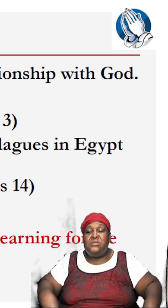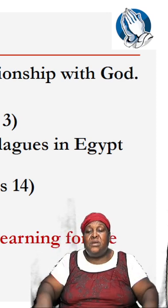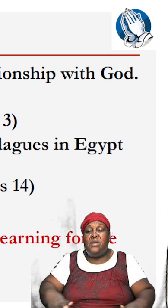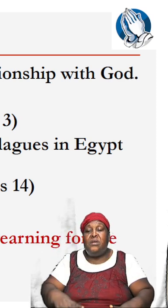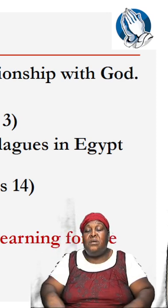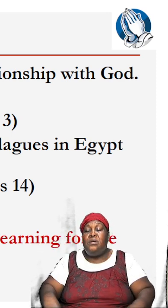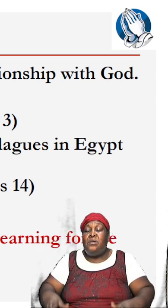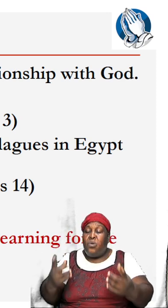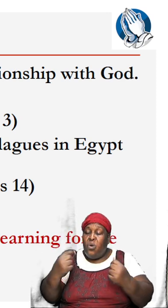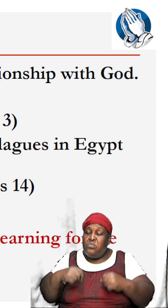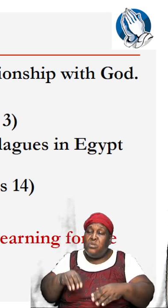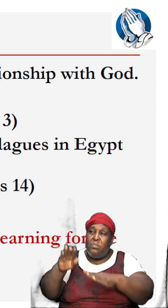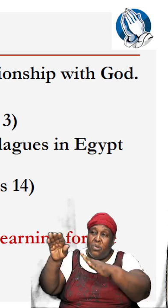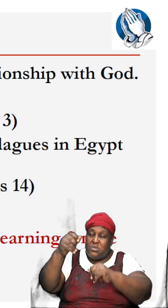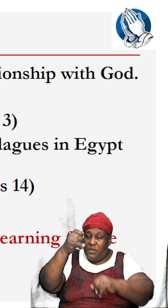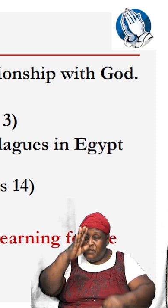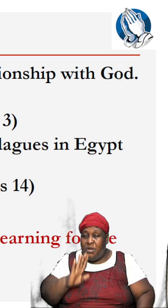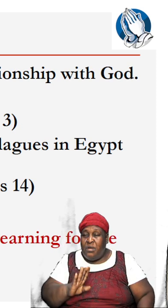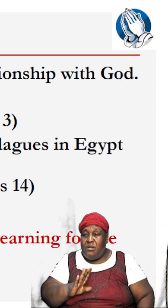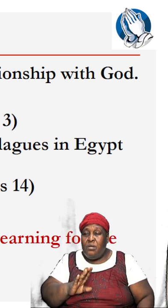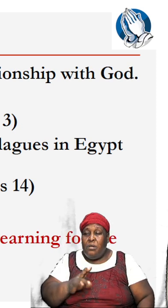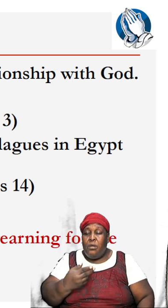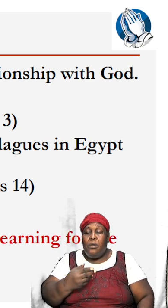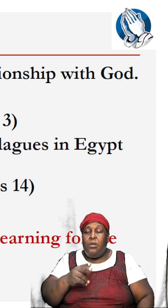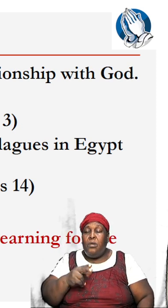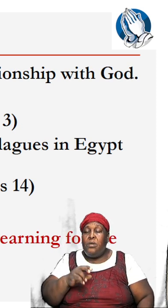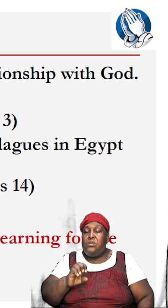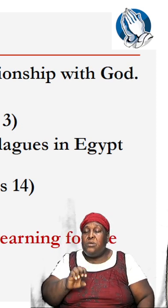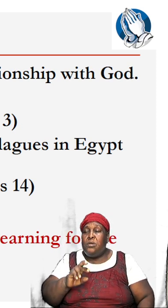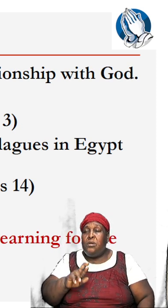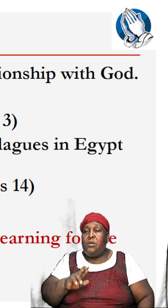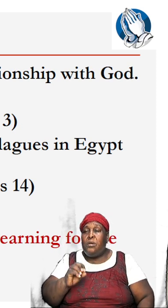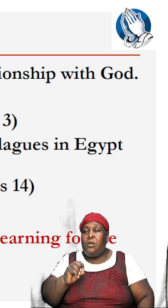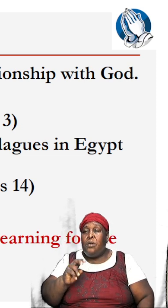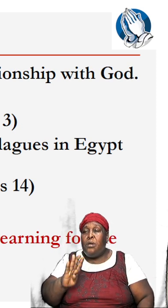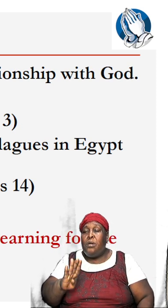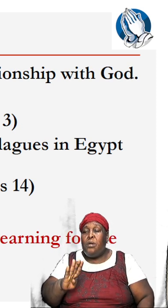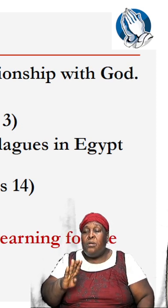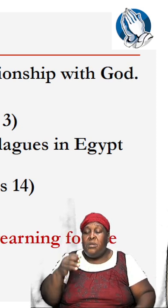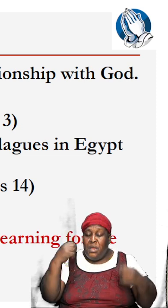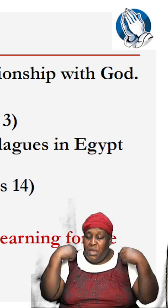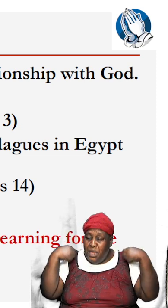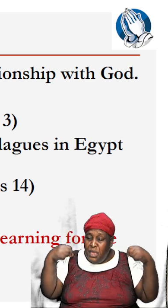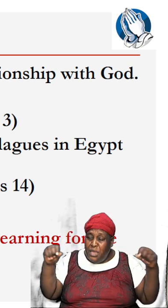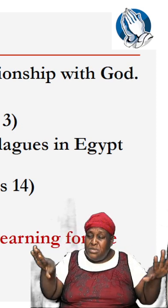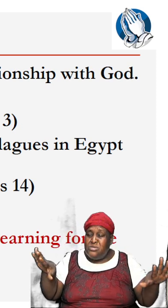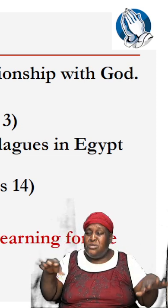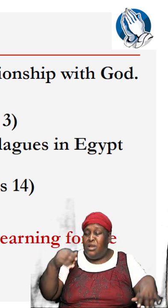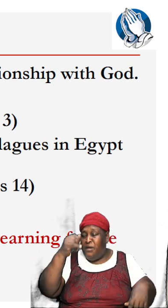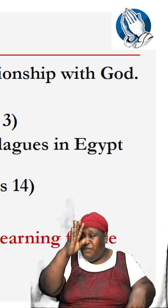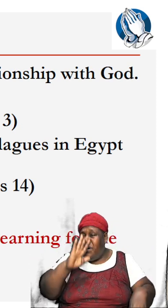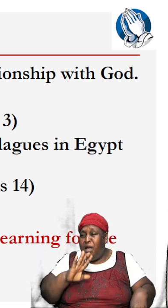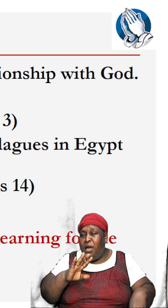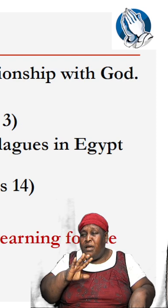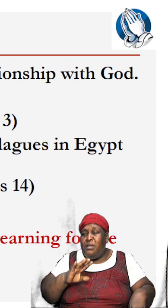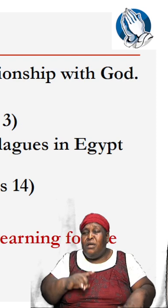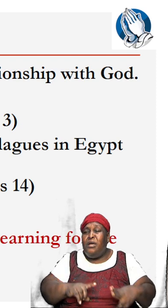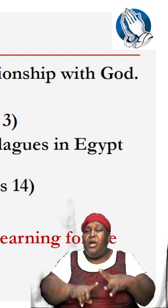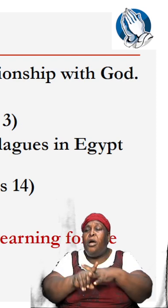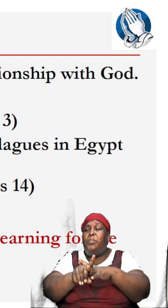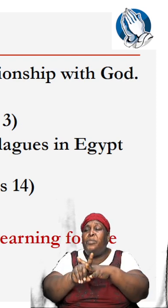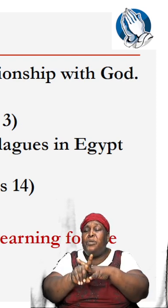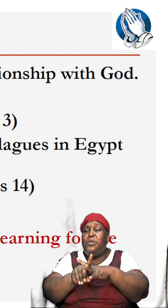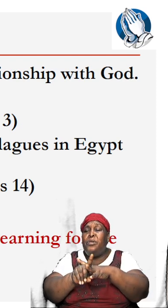God, that same place, Horeb. The Bible said the angel of the Lord appeared unto him in a flame of fire out of the midst